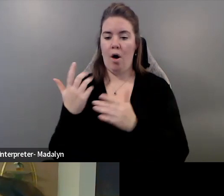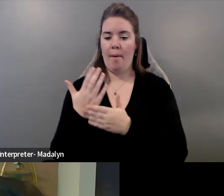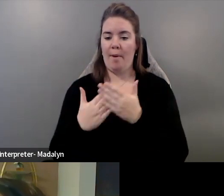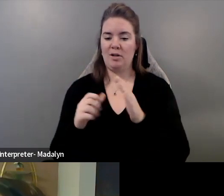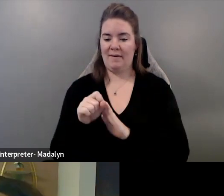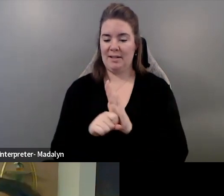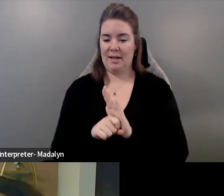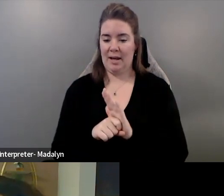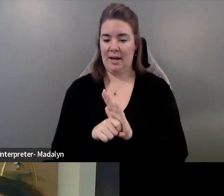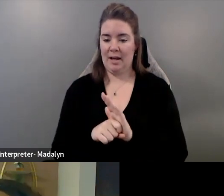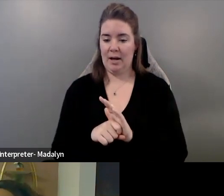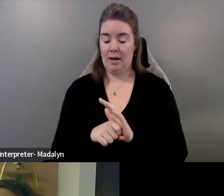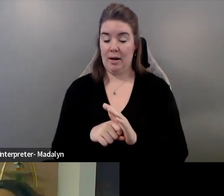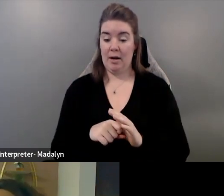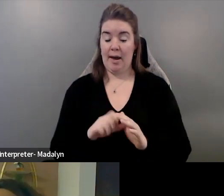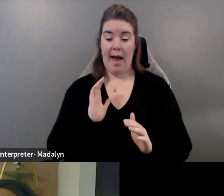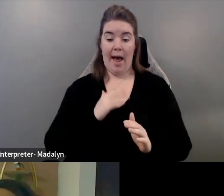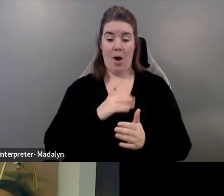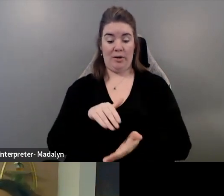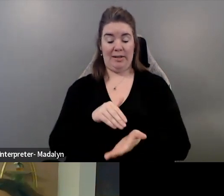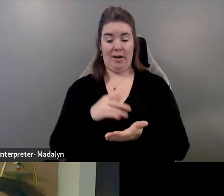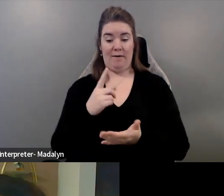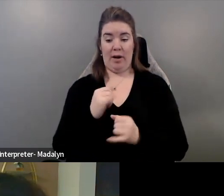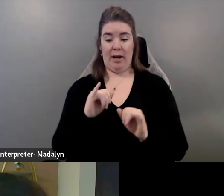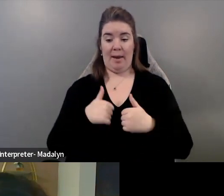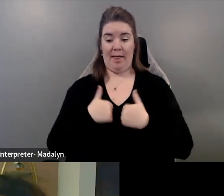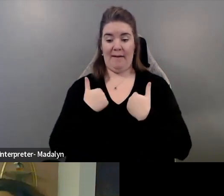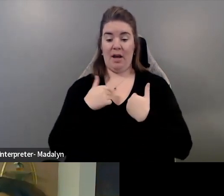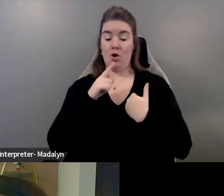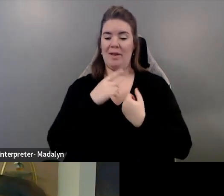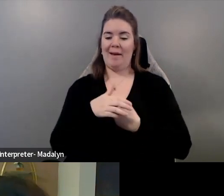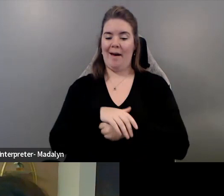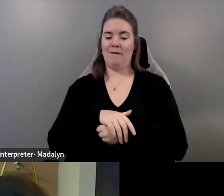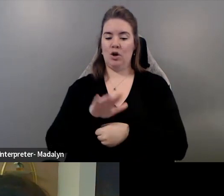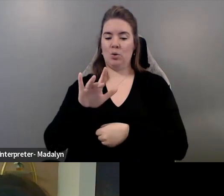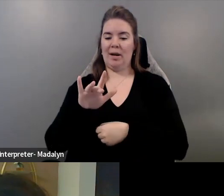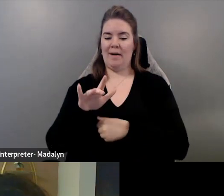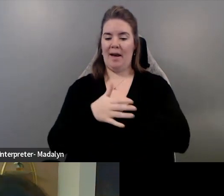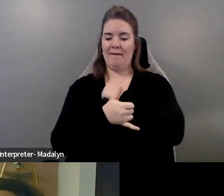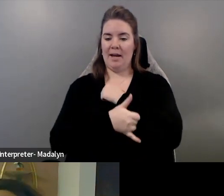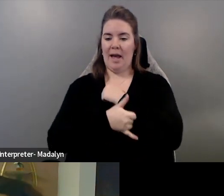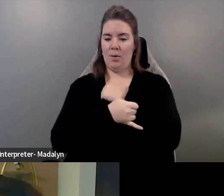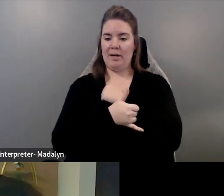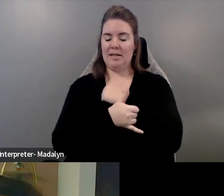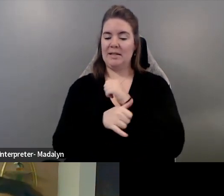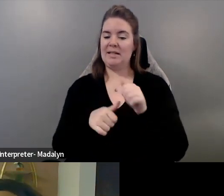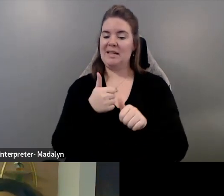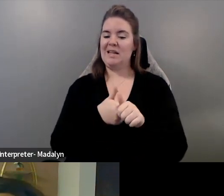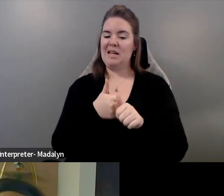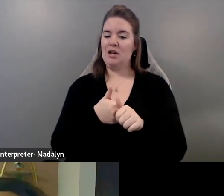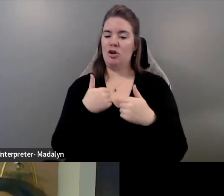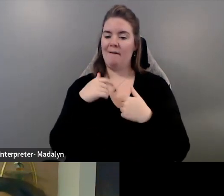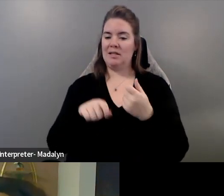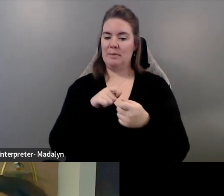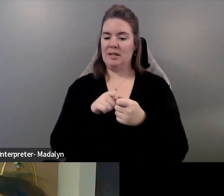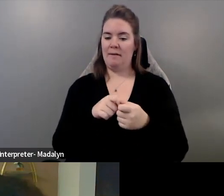our Centers for Independent Living cover 25 counties, they each are assigned certain counties. So the